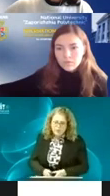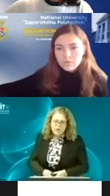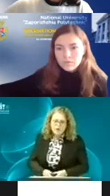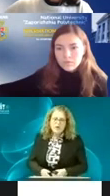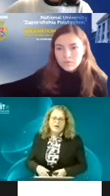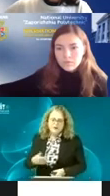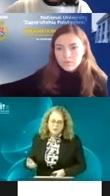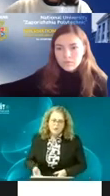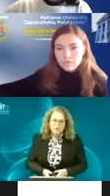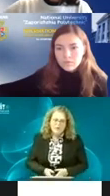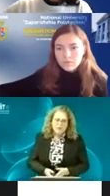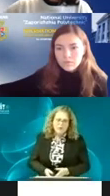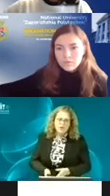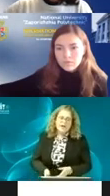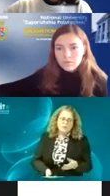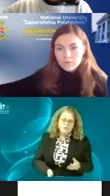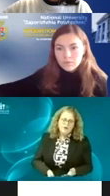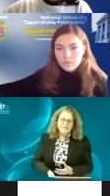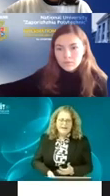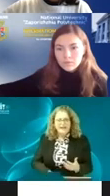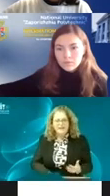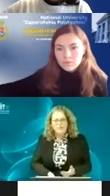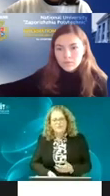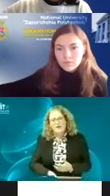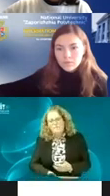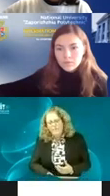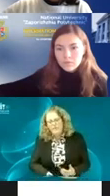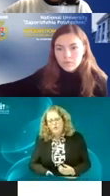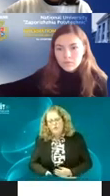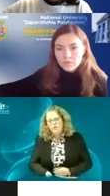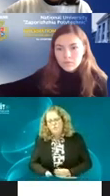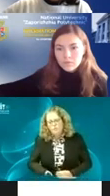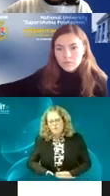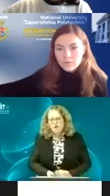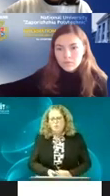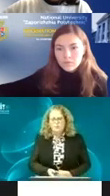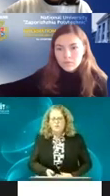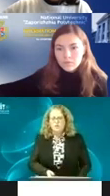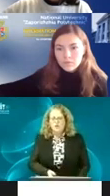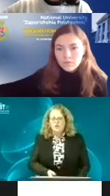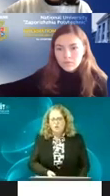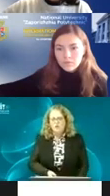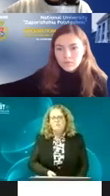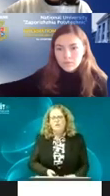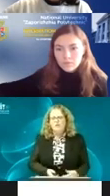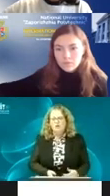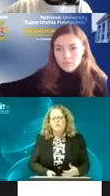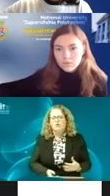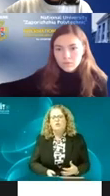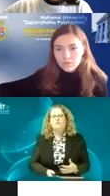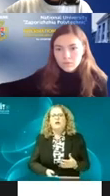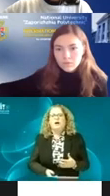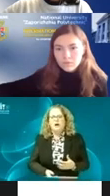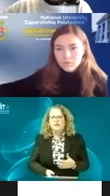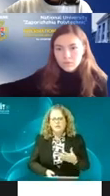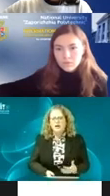social network, there was also a change. And of course, 9/11 was a major, major boost to speech technology because